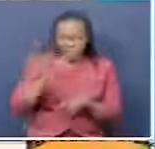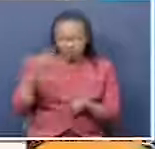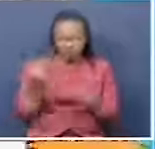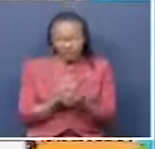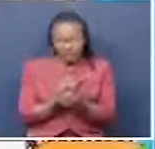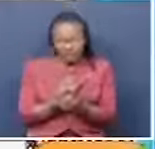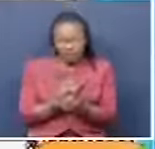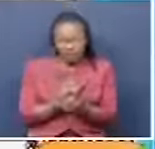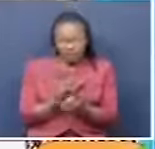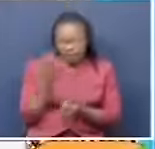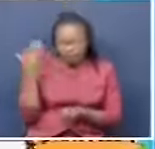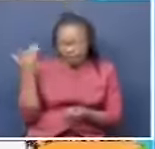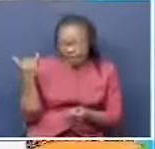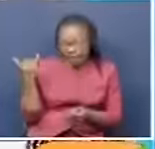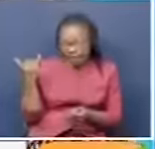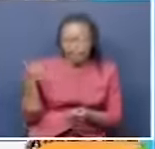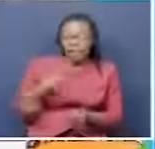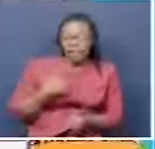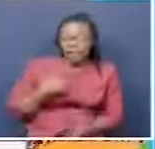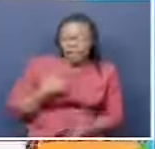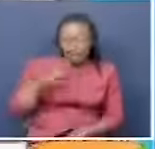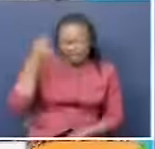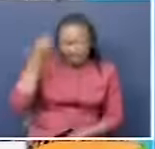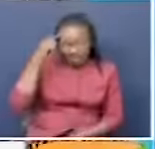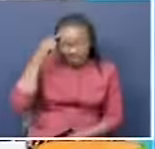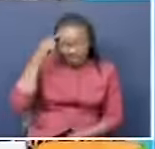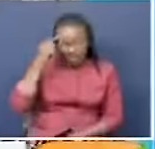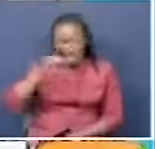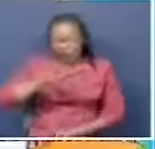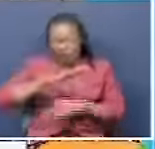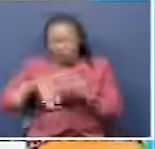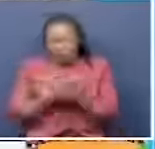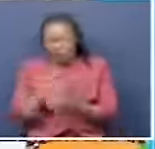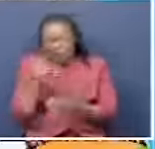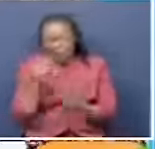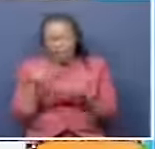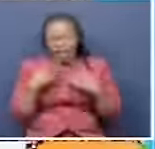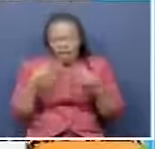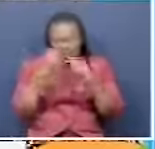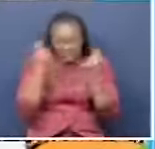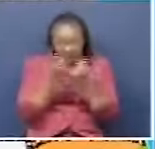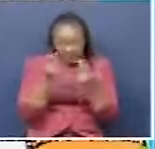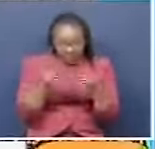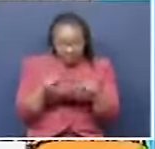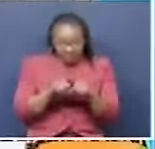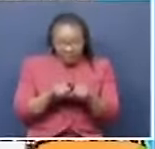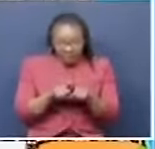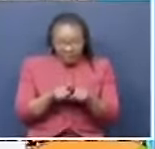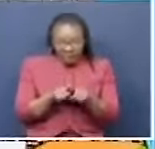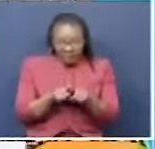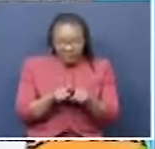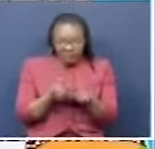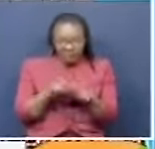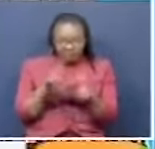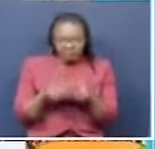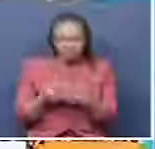I'm looking at this from a... And with the rest still in the fold? With everybody. If they had the team they have and then were able to keep the rest